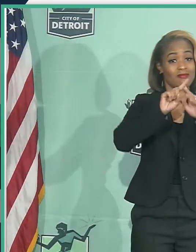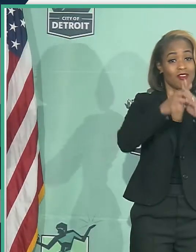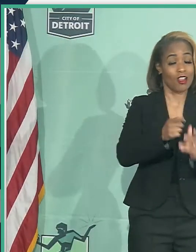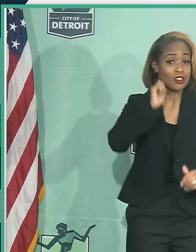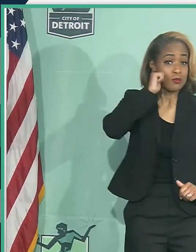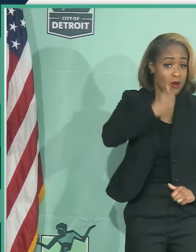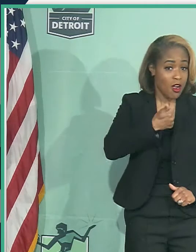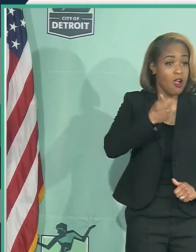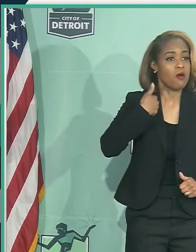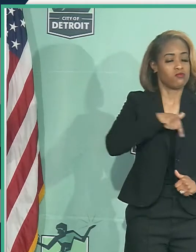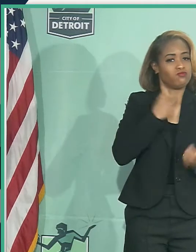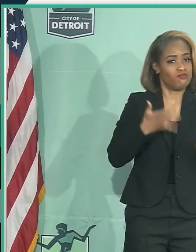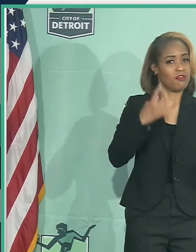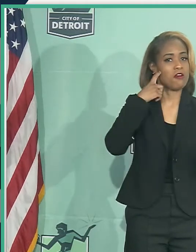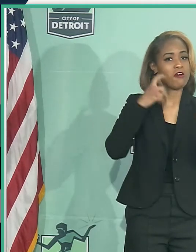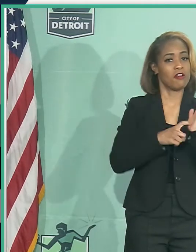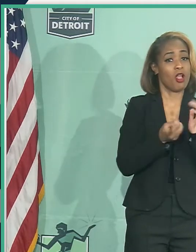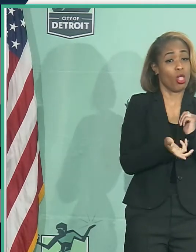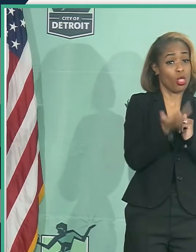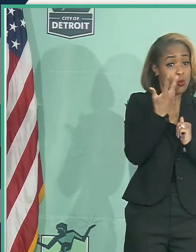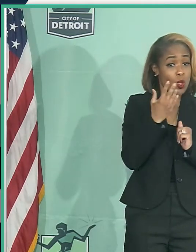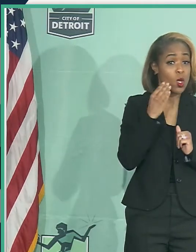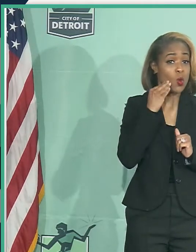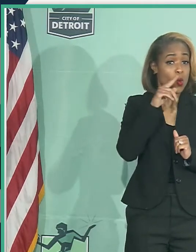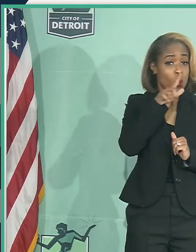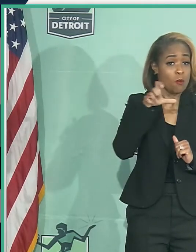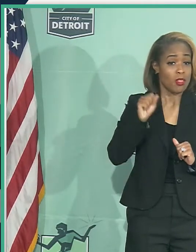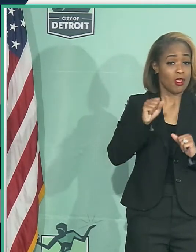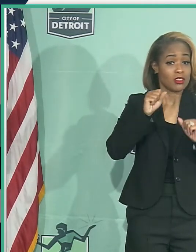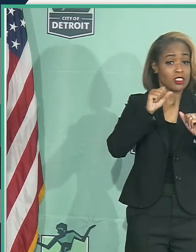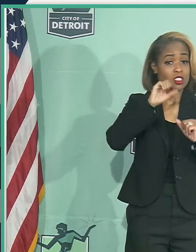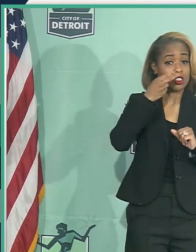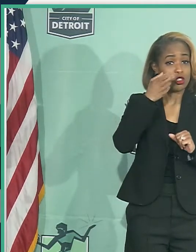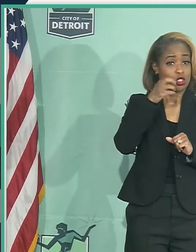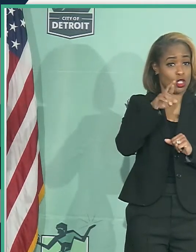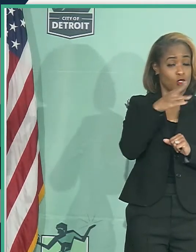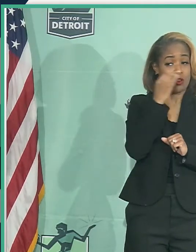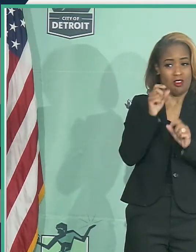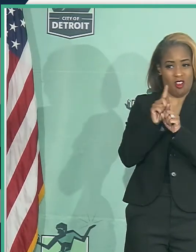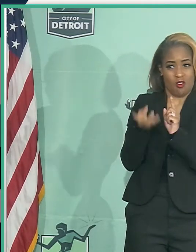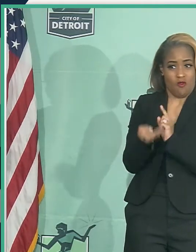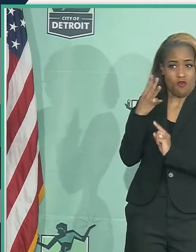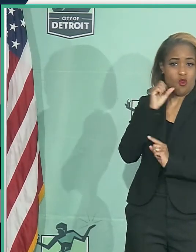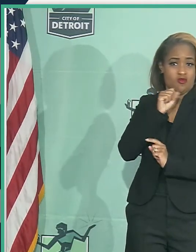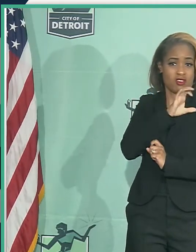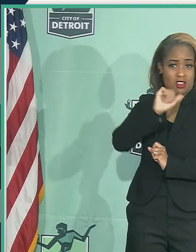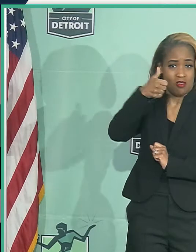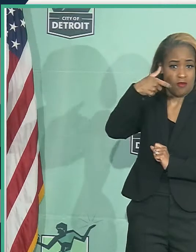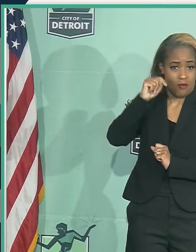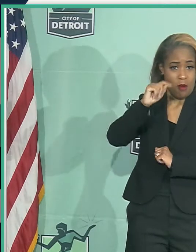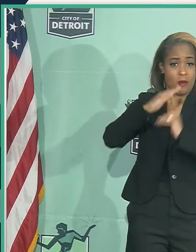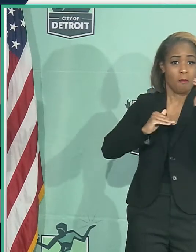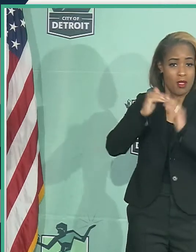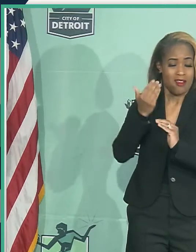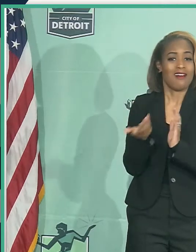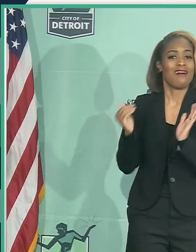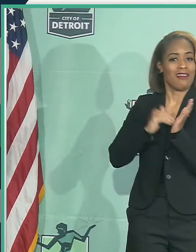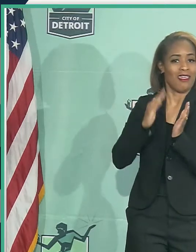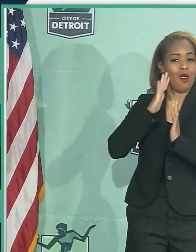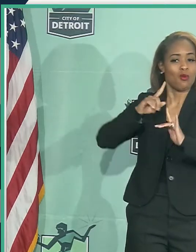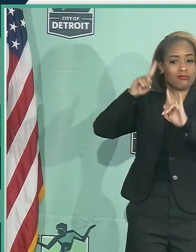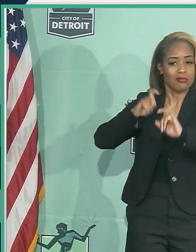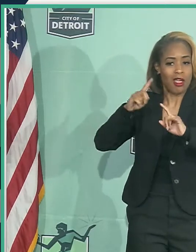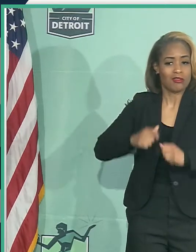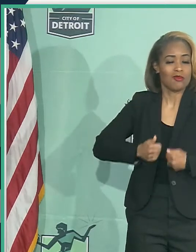identified 3 homeless shelters and 4 senior apartment buildings where we will again test the residents as